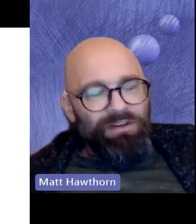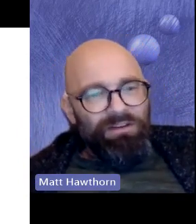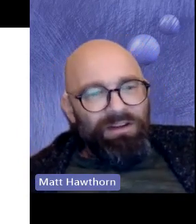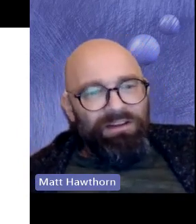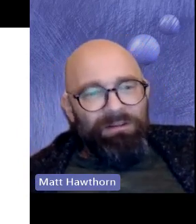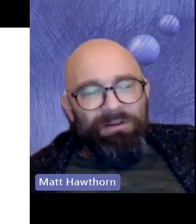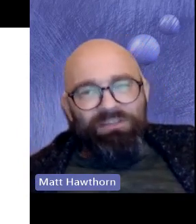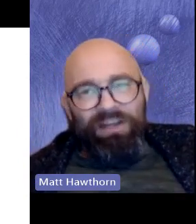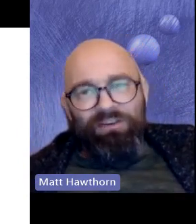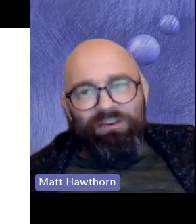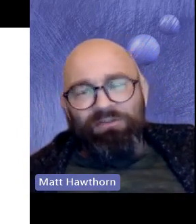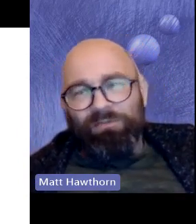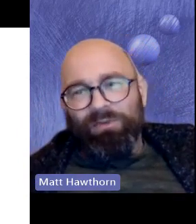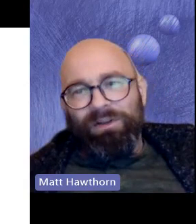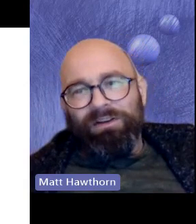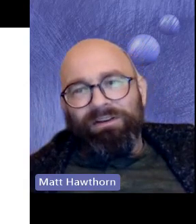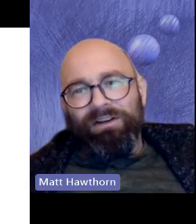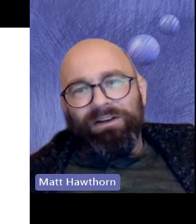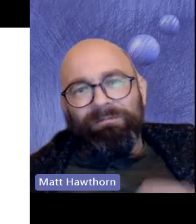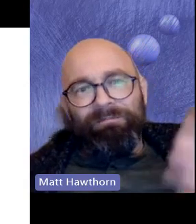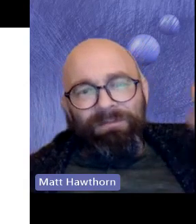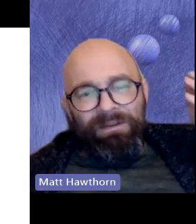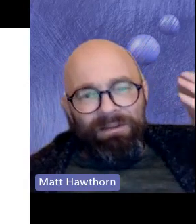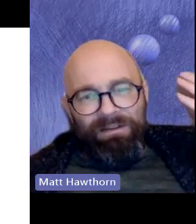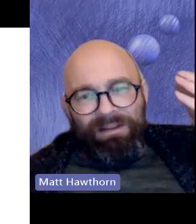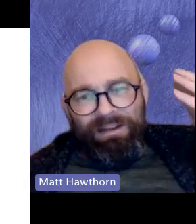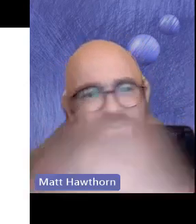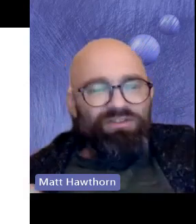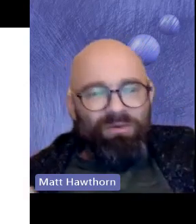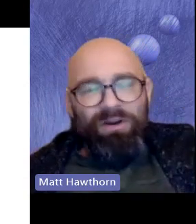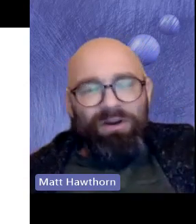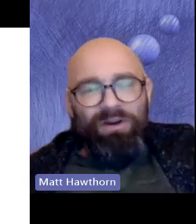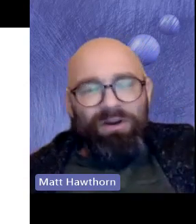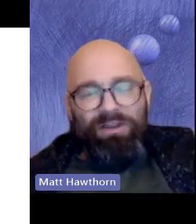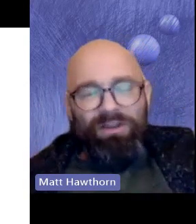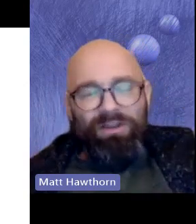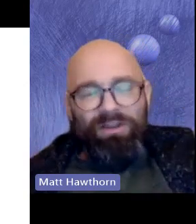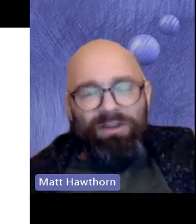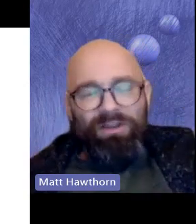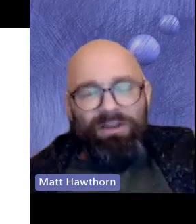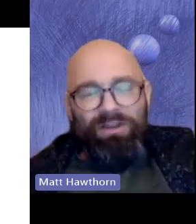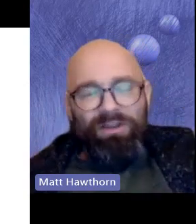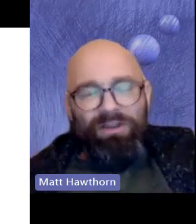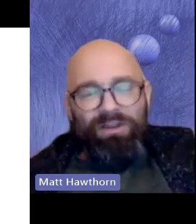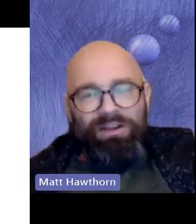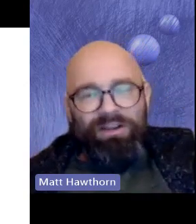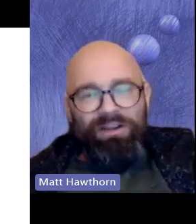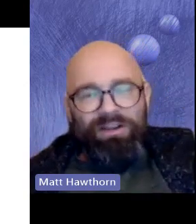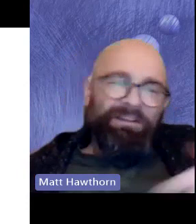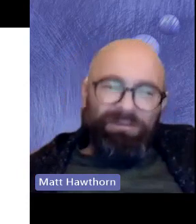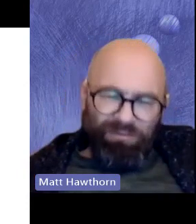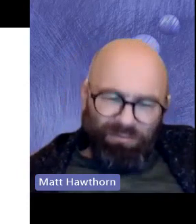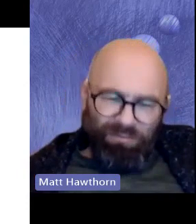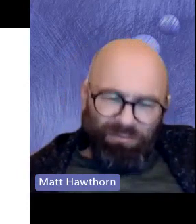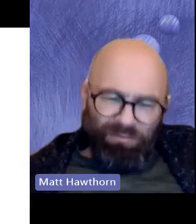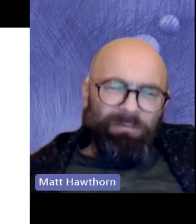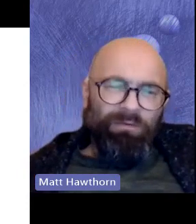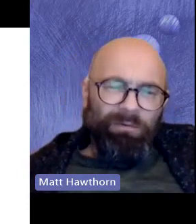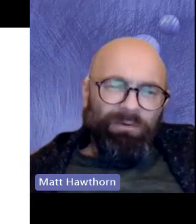performers end up in a standoff between a traditional working class in